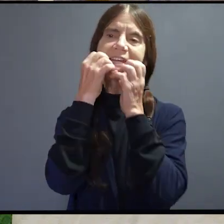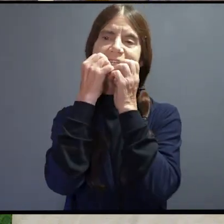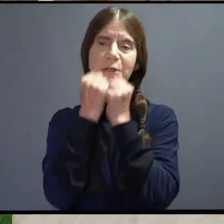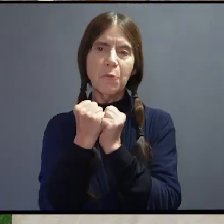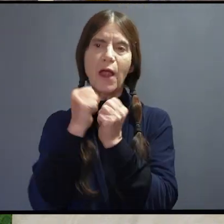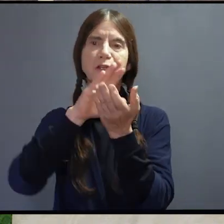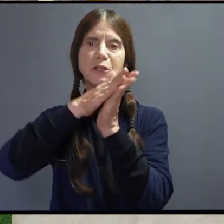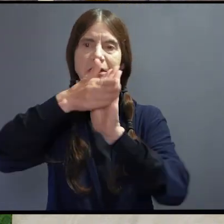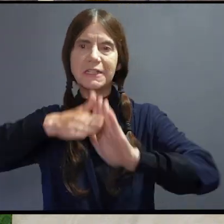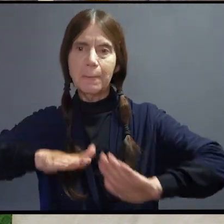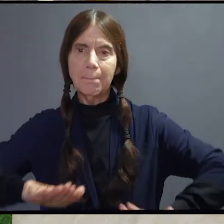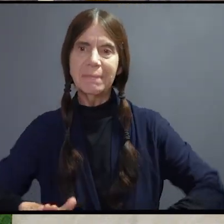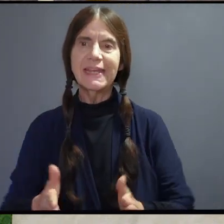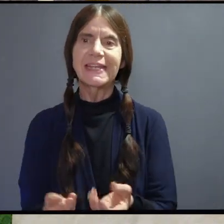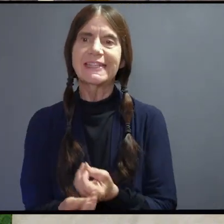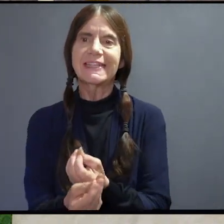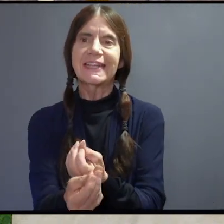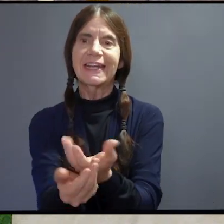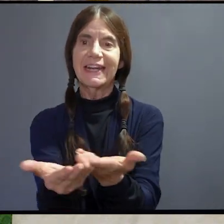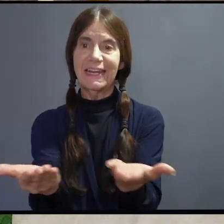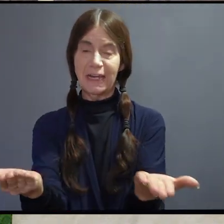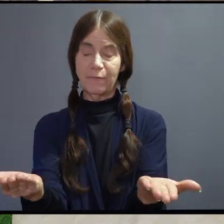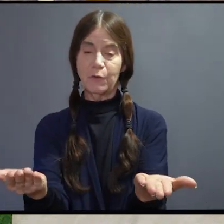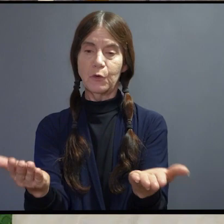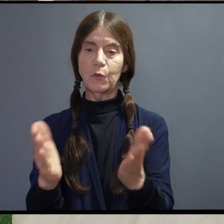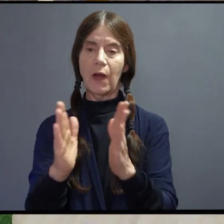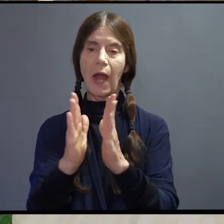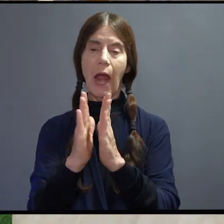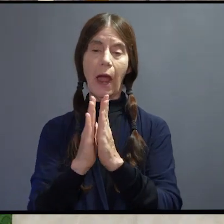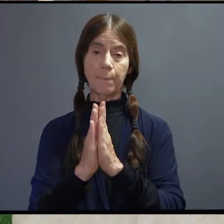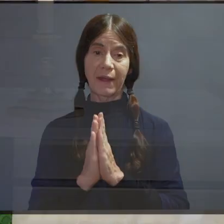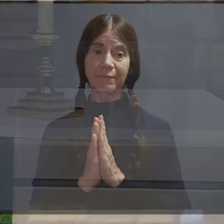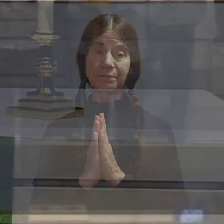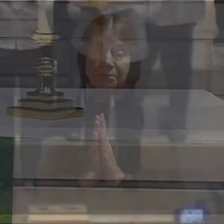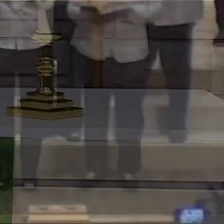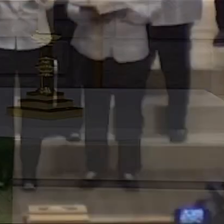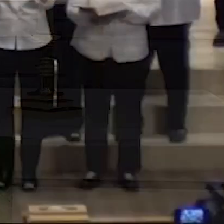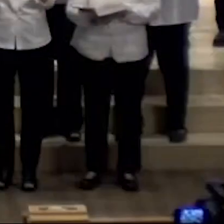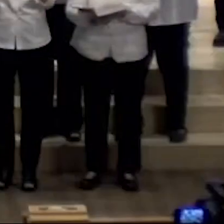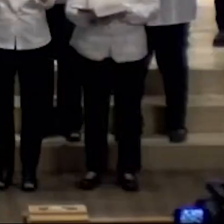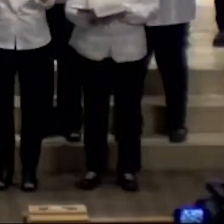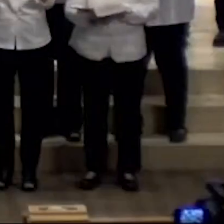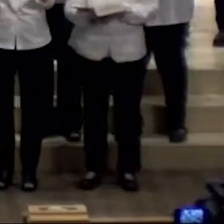with favor and give you peace. Amen.